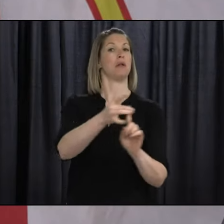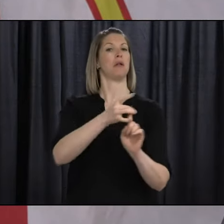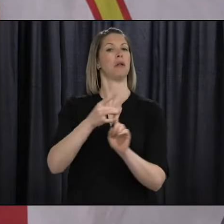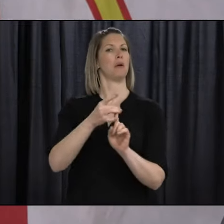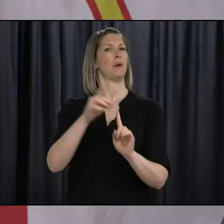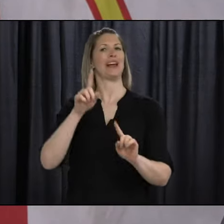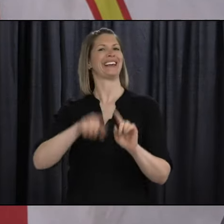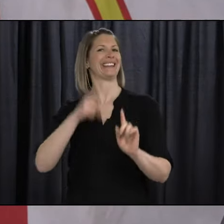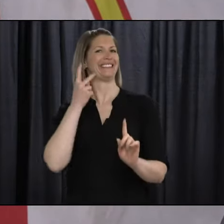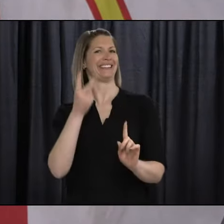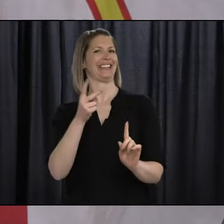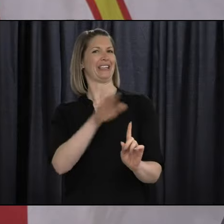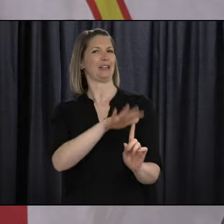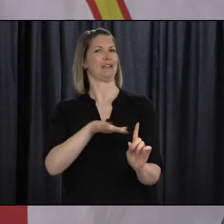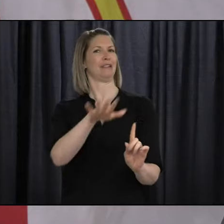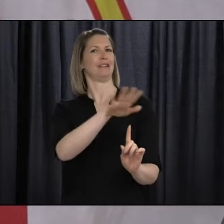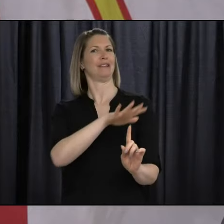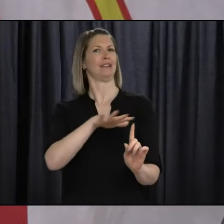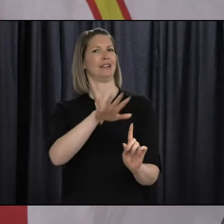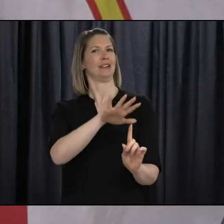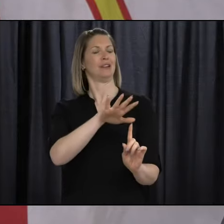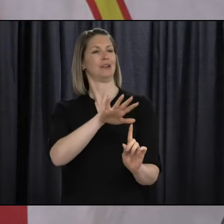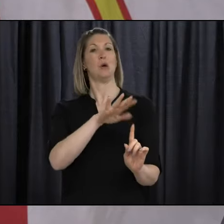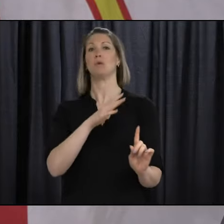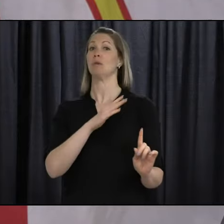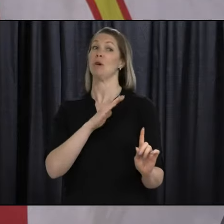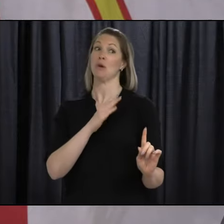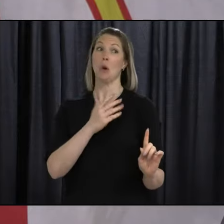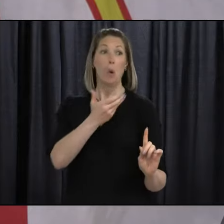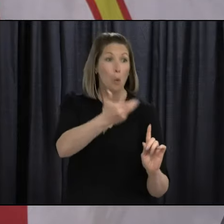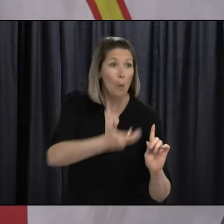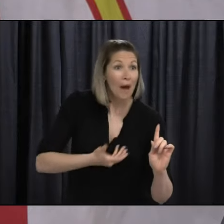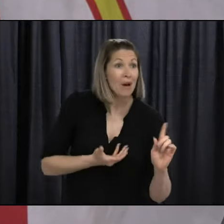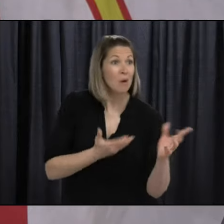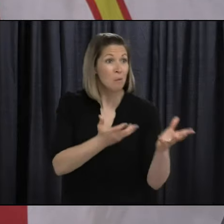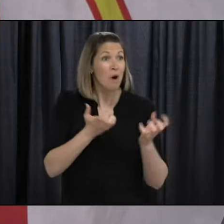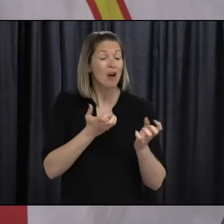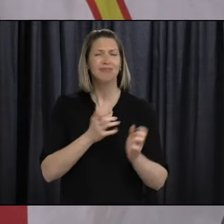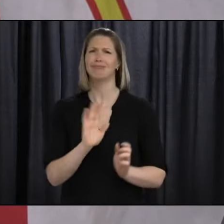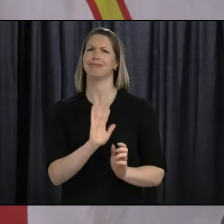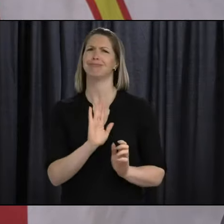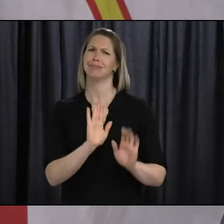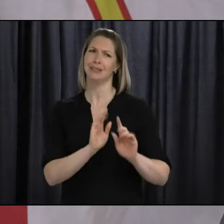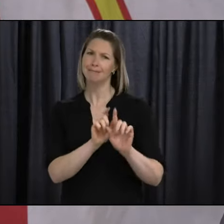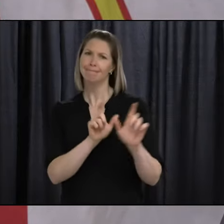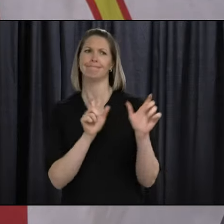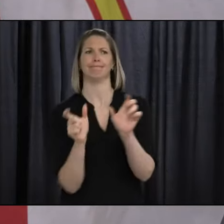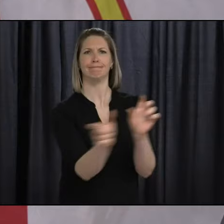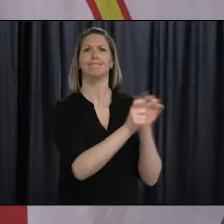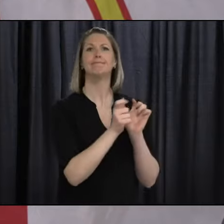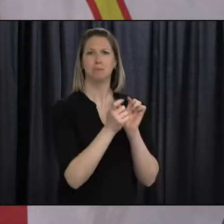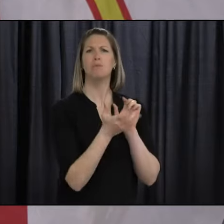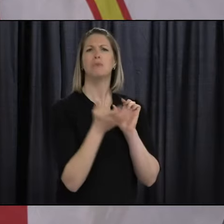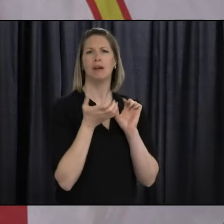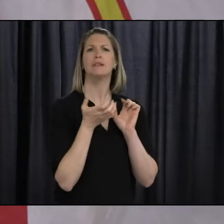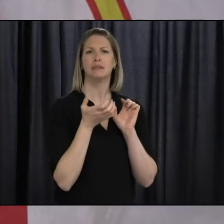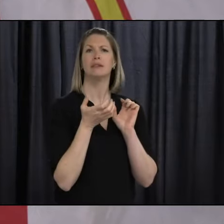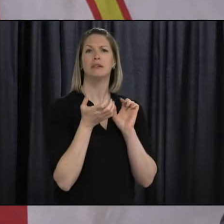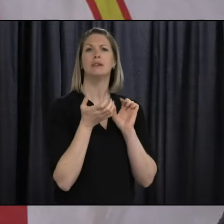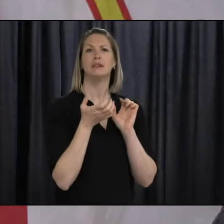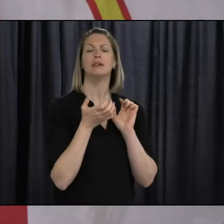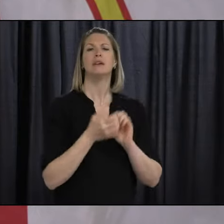this virus know that it's not welcome in Newfoundland and Labrador. We have to defend ourselves. We are stronger together, we know